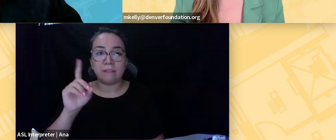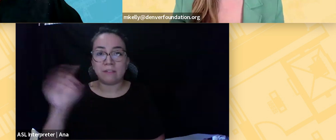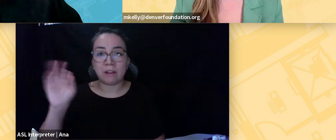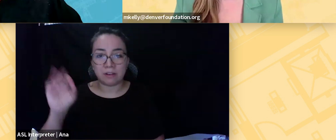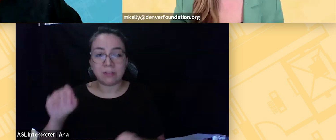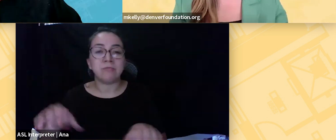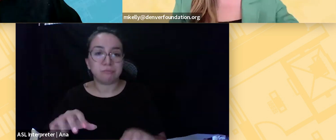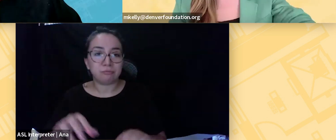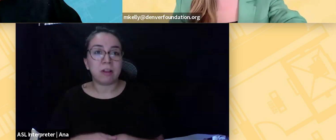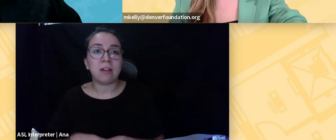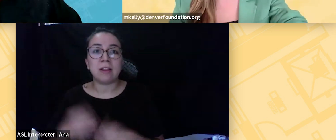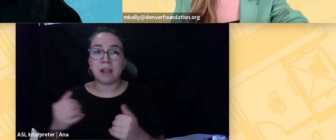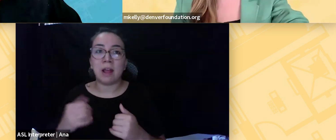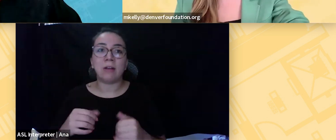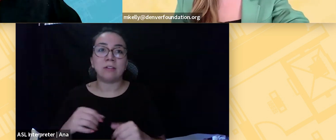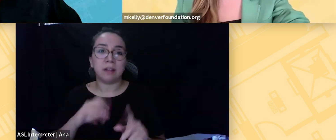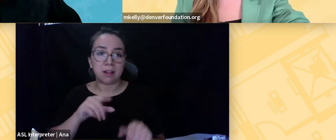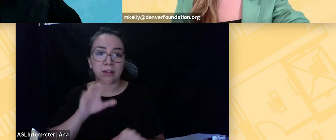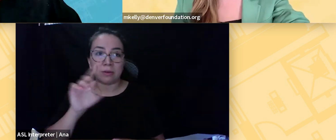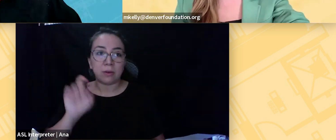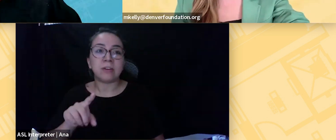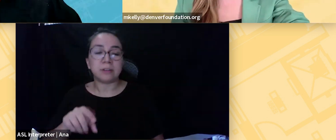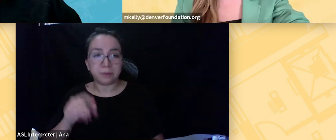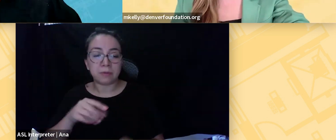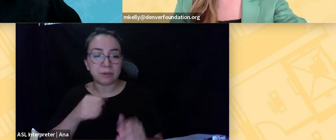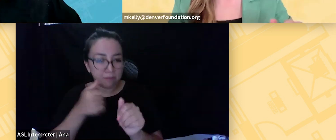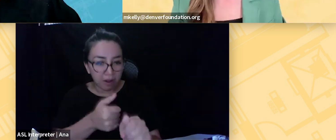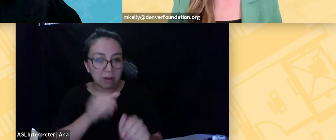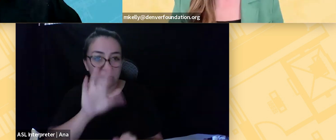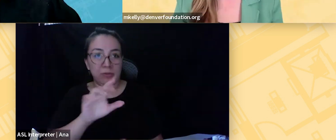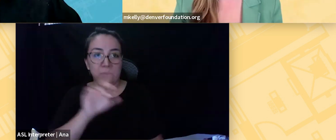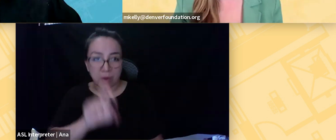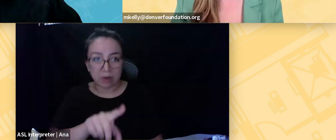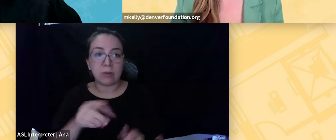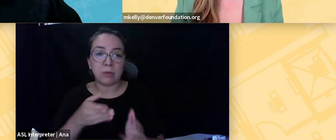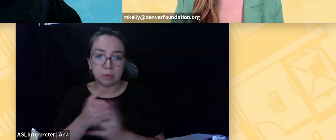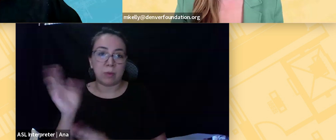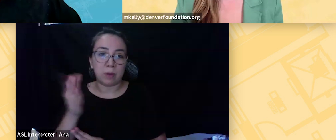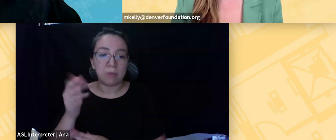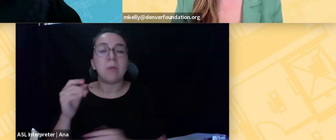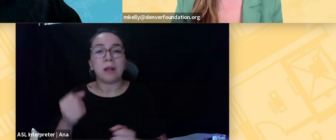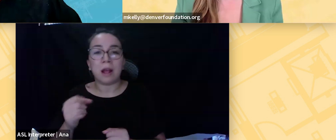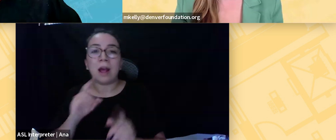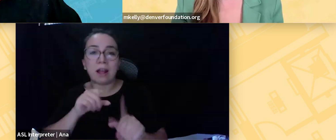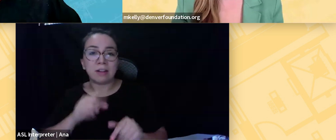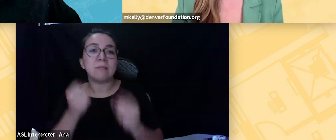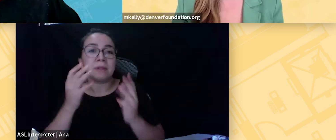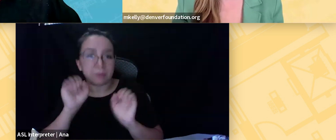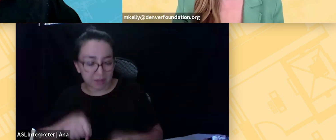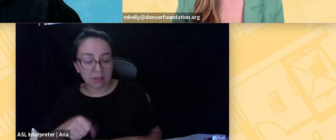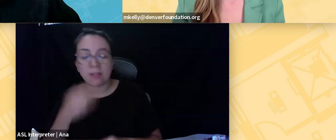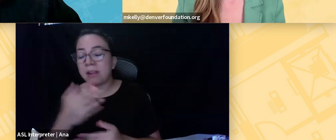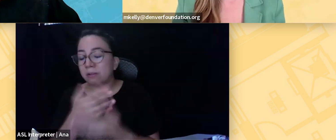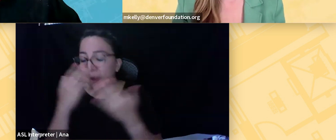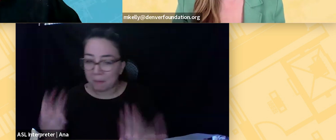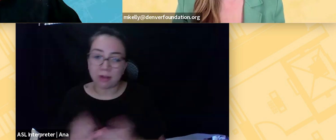now pleased to get to your questions, and we've been tracking them throughout the webinar, and we'll get to as many as we can. So thank you so